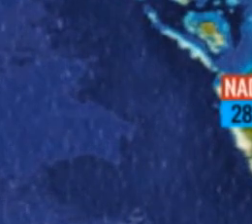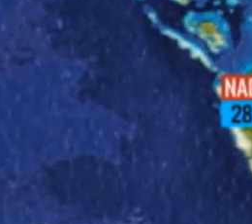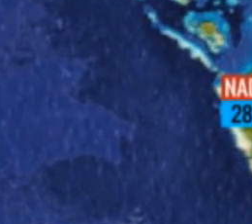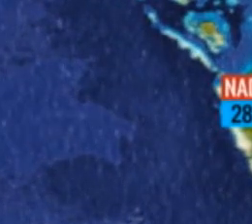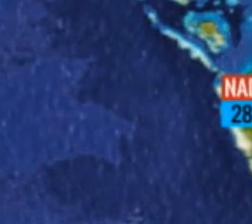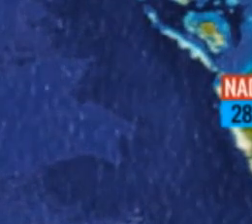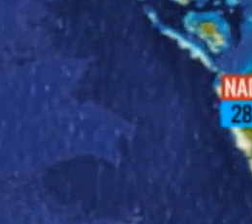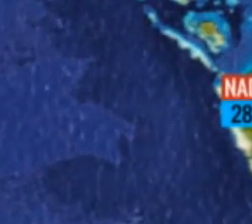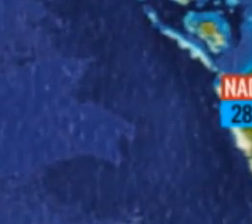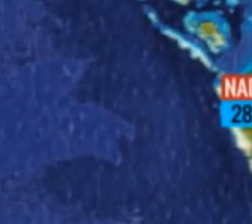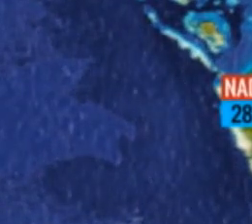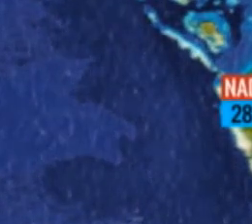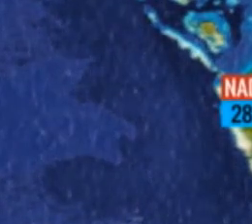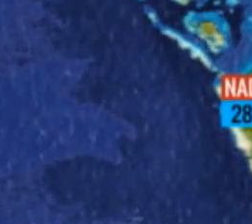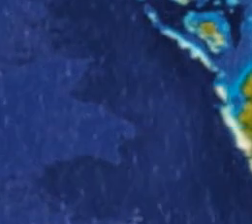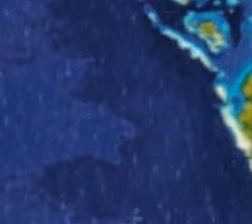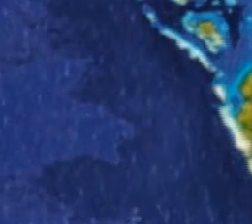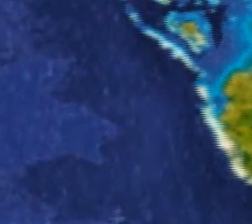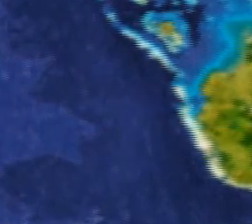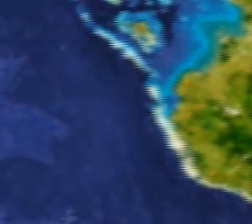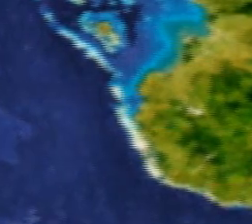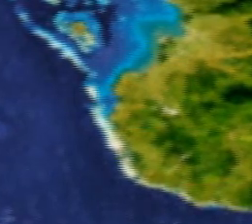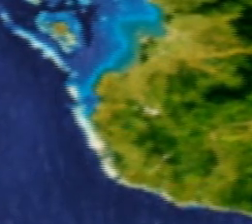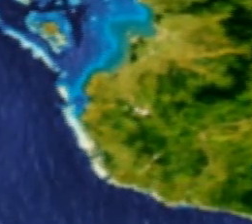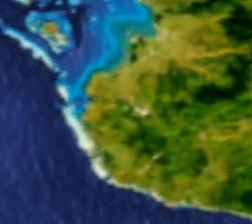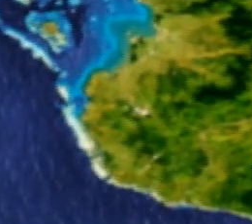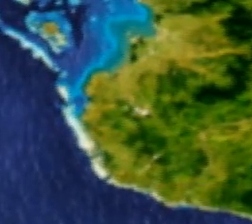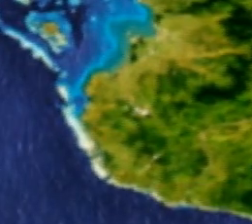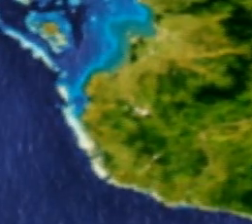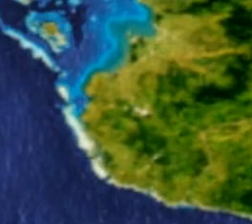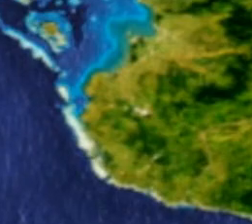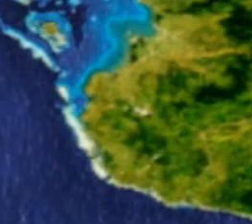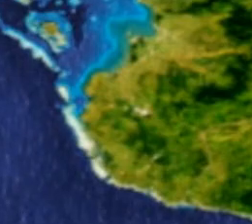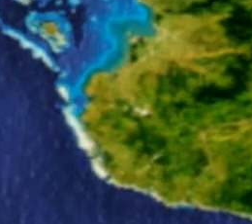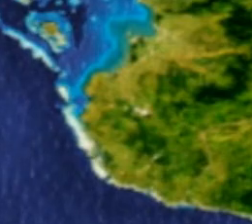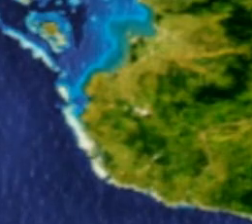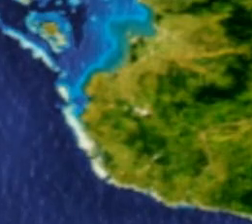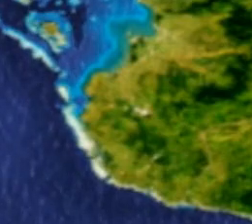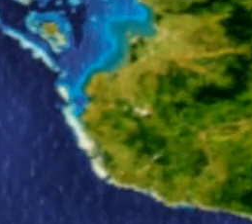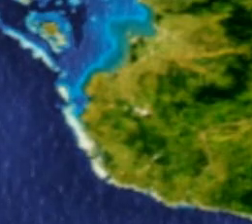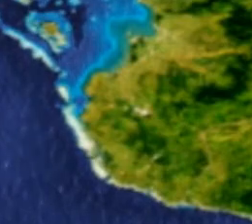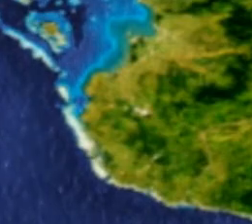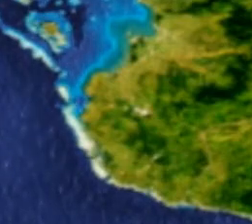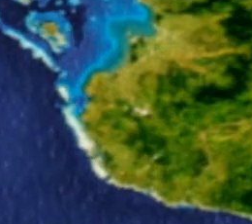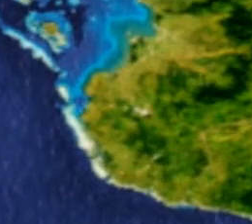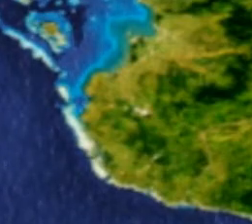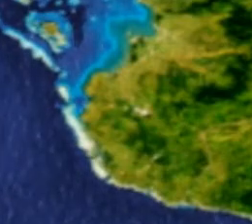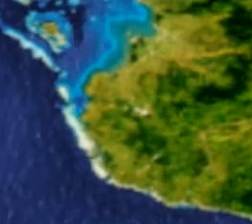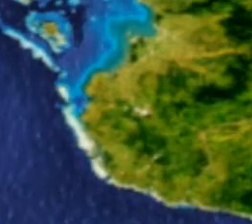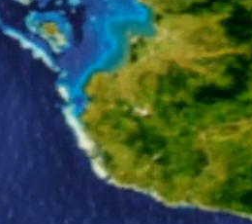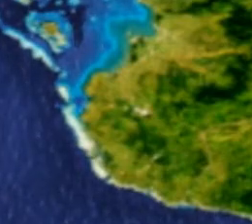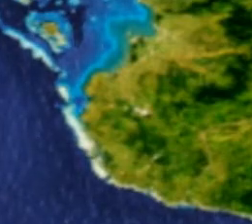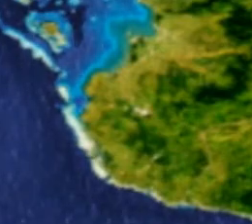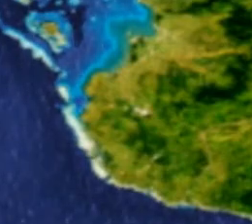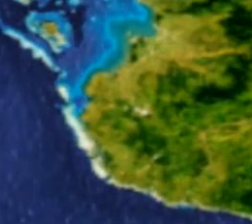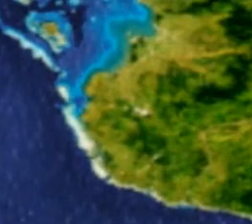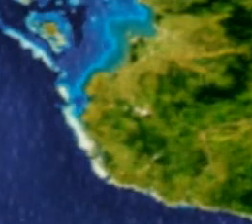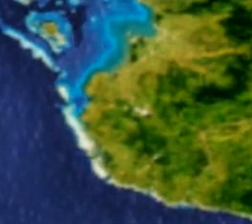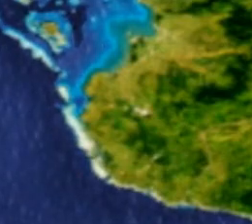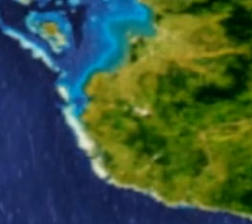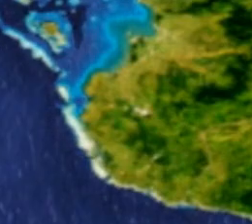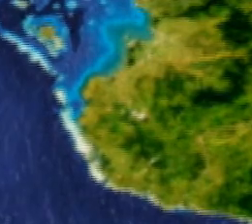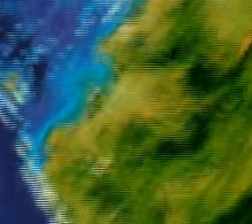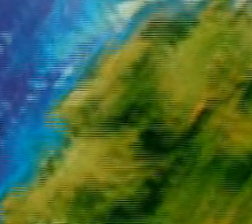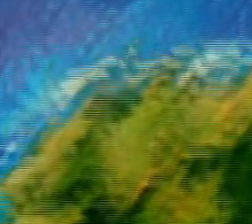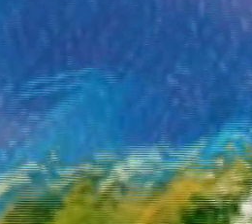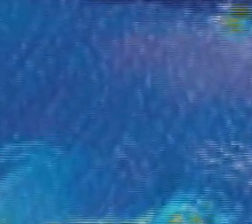was experienced in all centres. Eastwards from Pacific Harbour to Suva, more sunny conditions with no forecast of rain